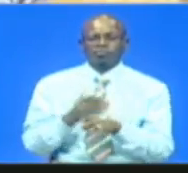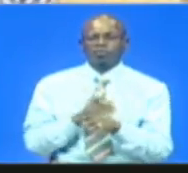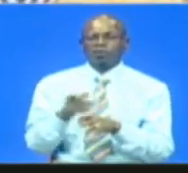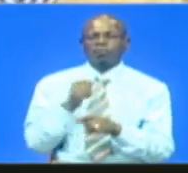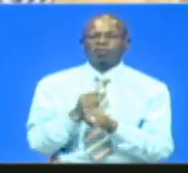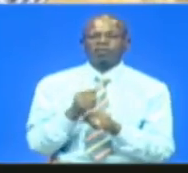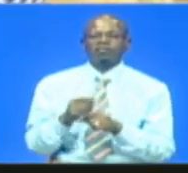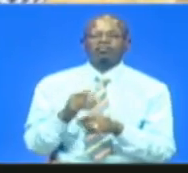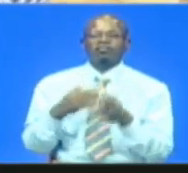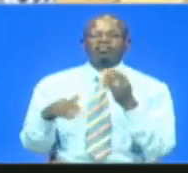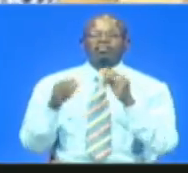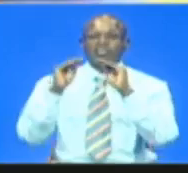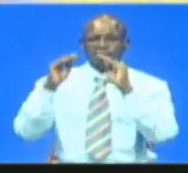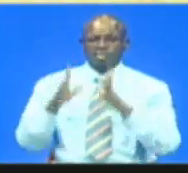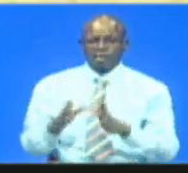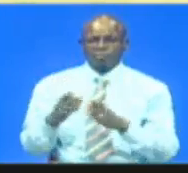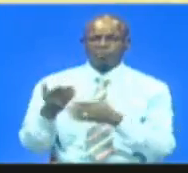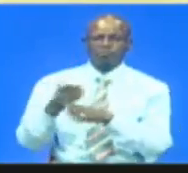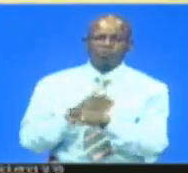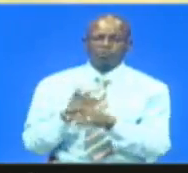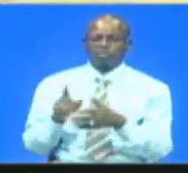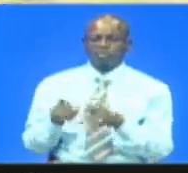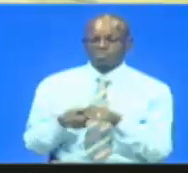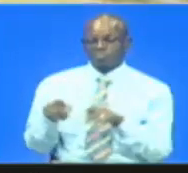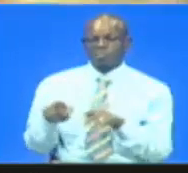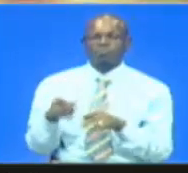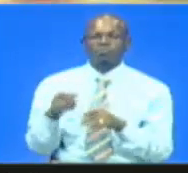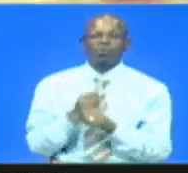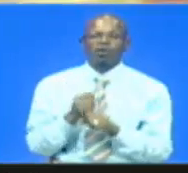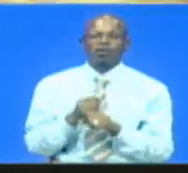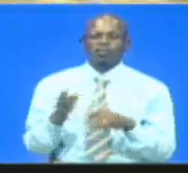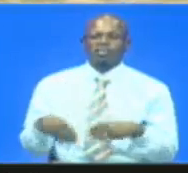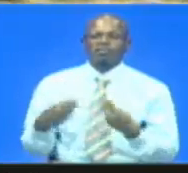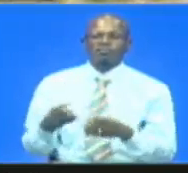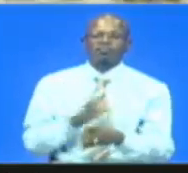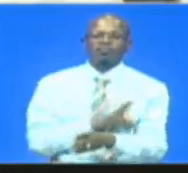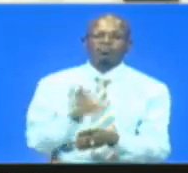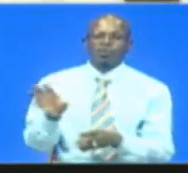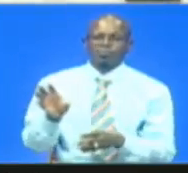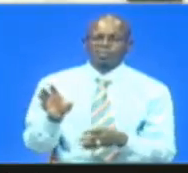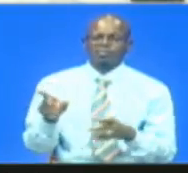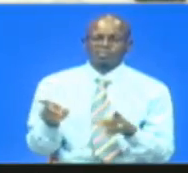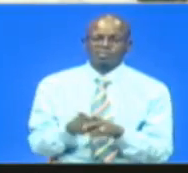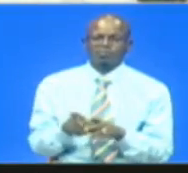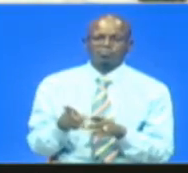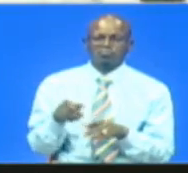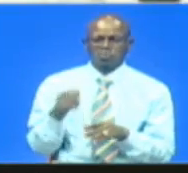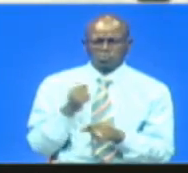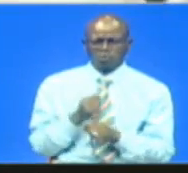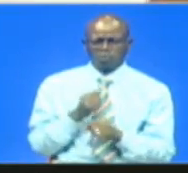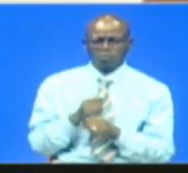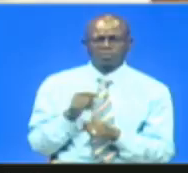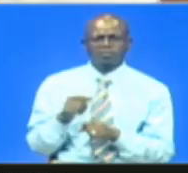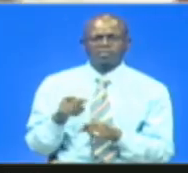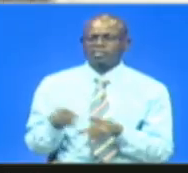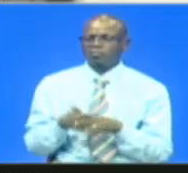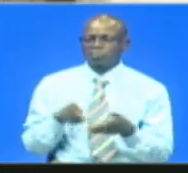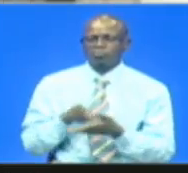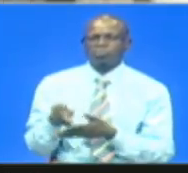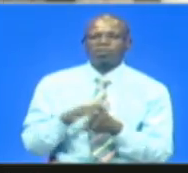comes from the empowerment her work has given her in the duration that she has served here. Nimefanya hii kazi, nimenunua